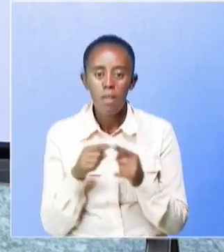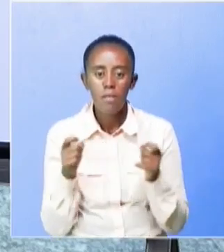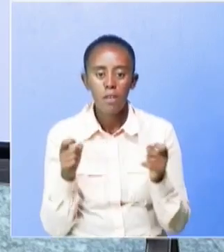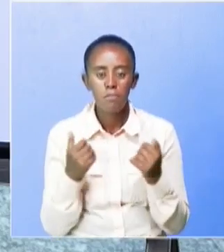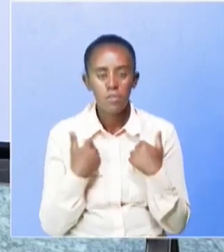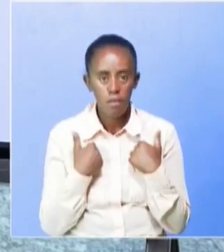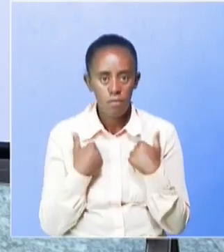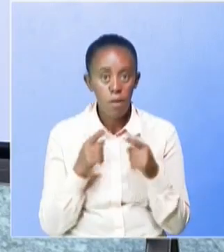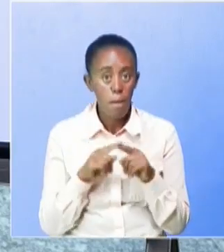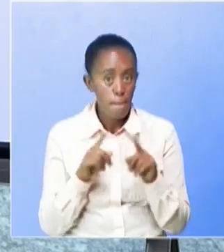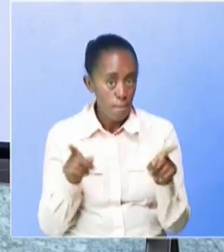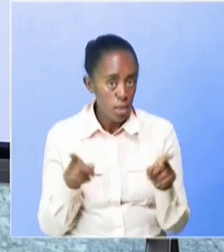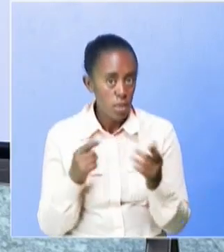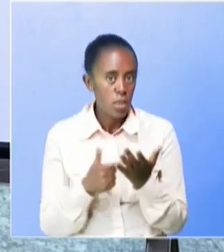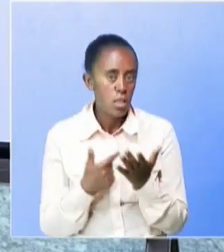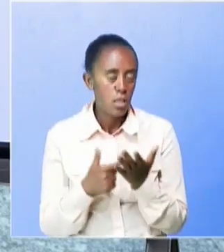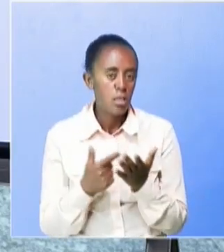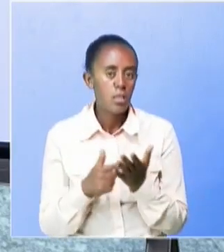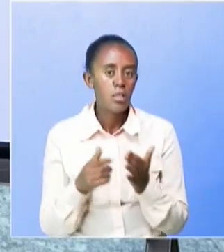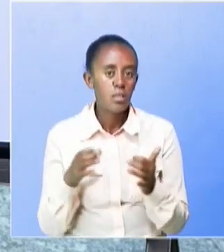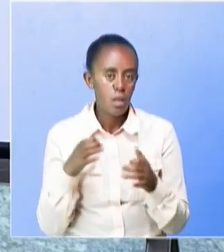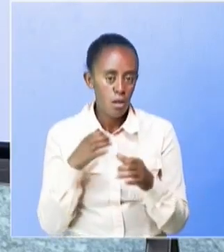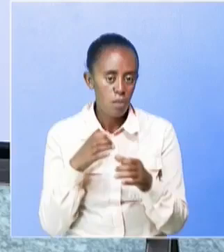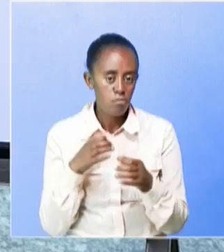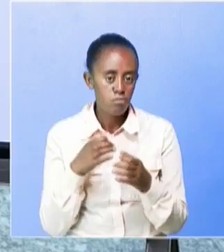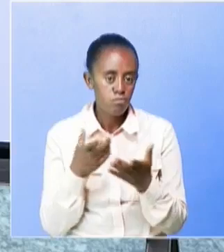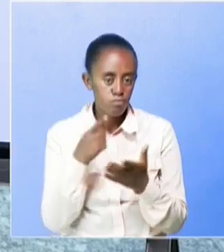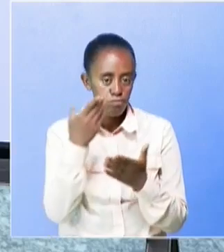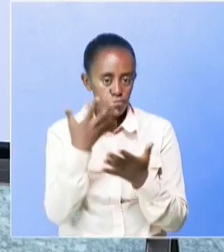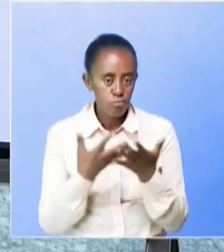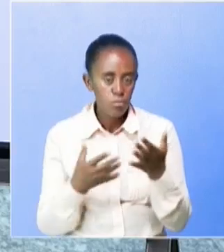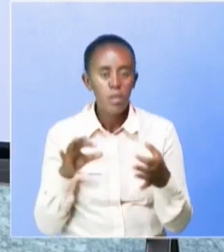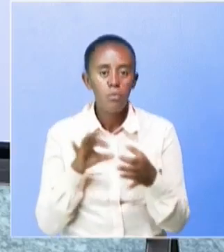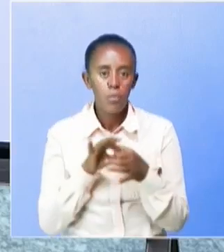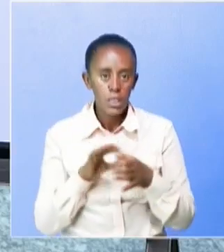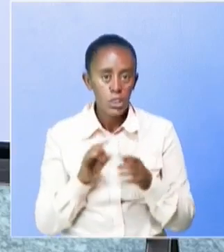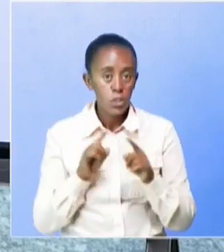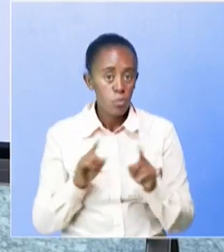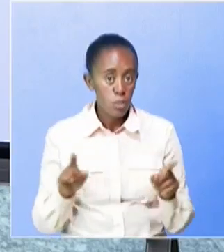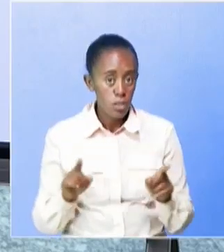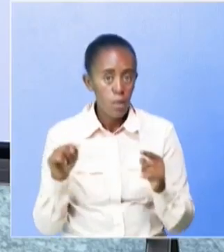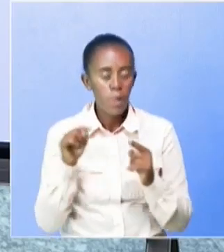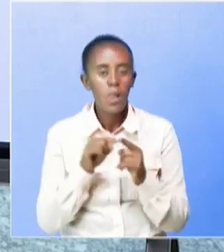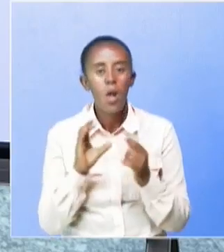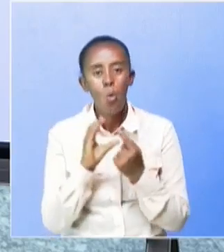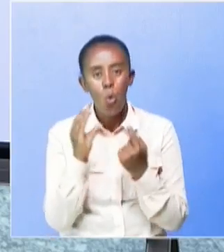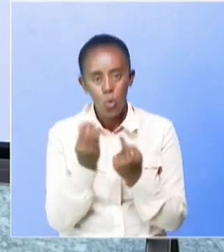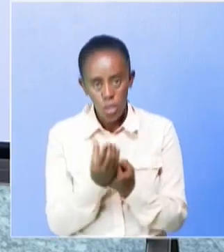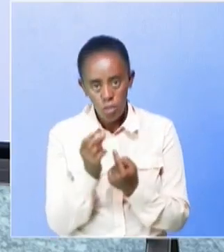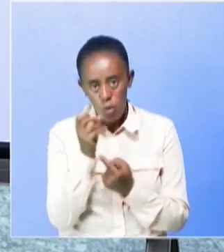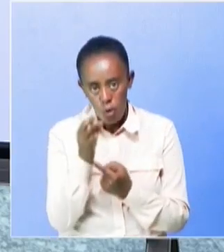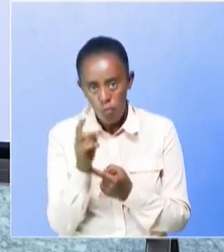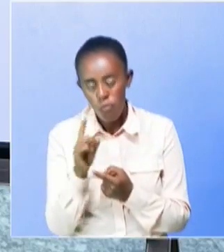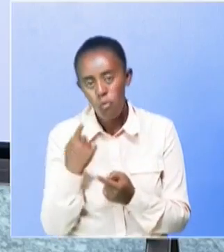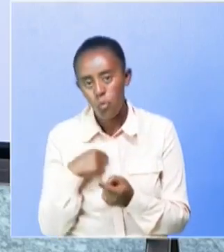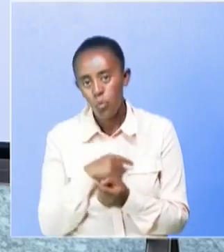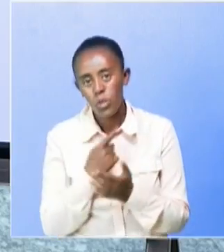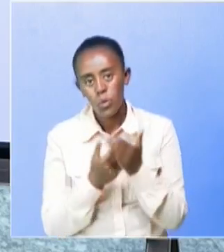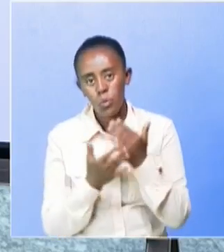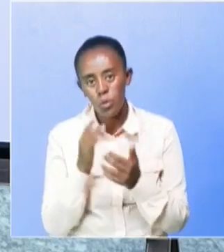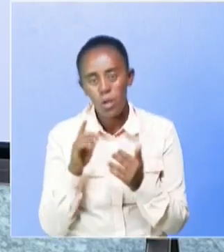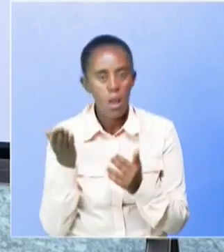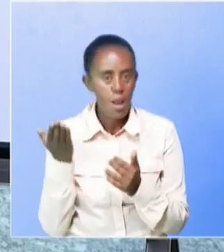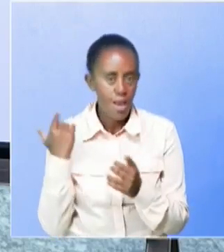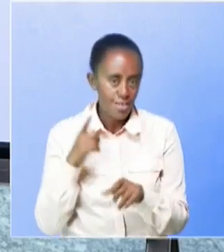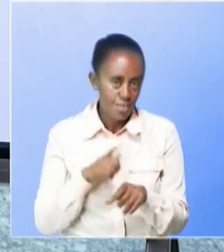well, but these are the close ones that are related especially to the context of what we talked about